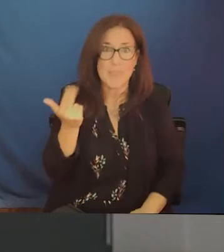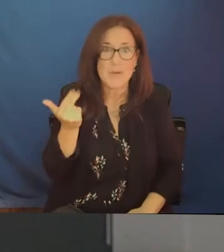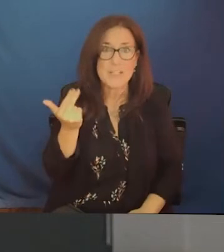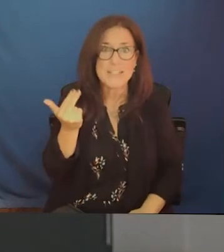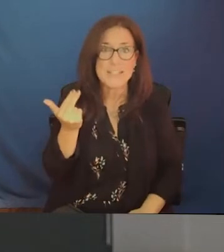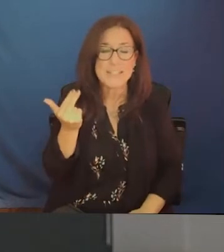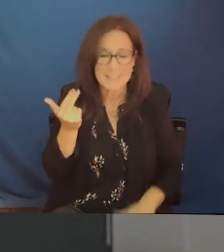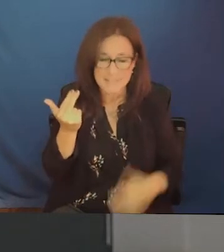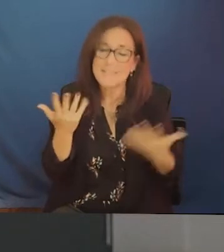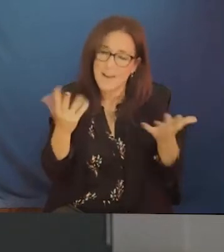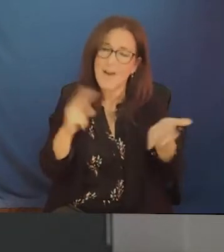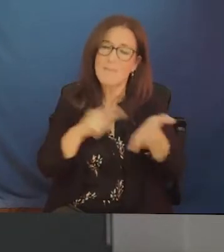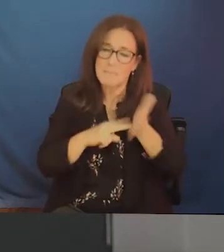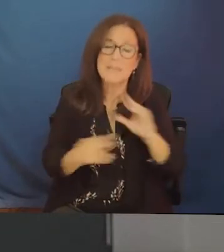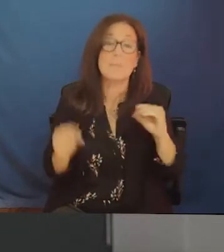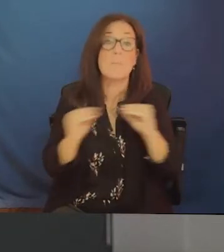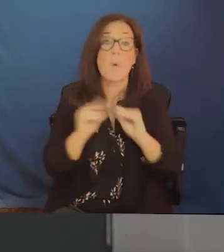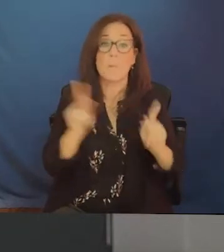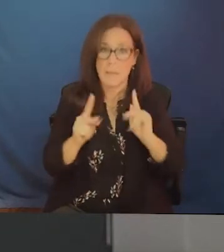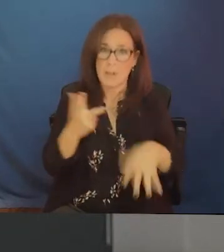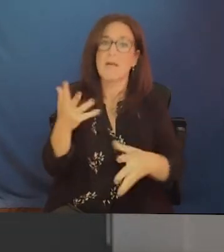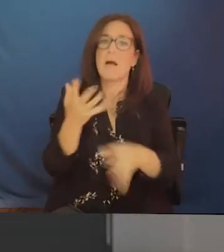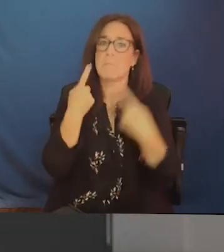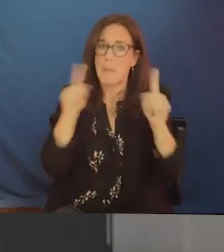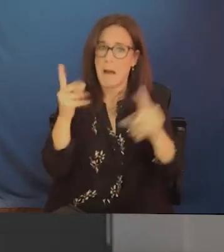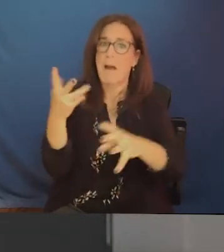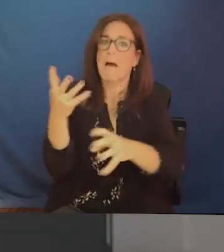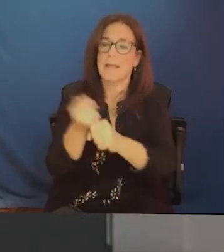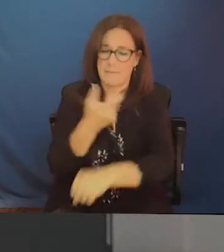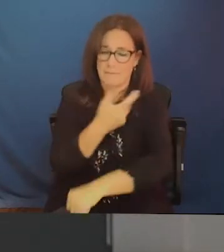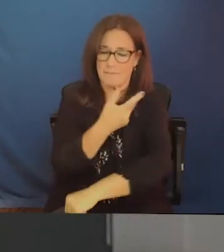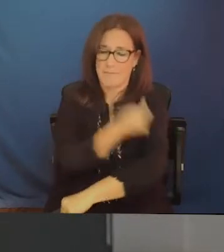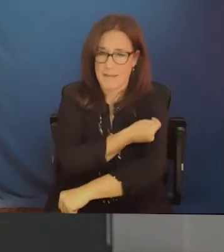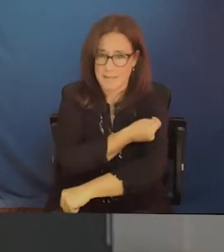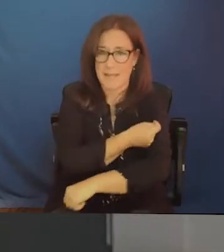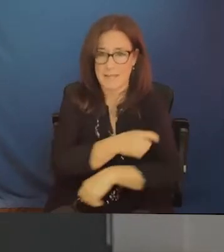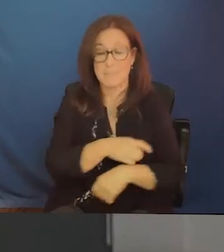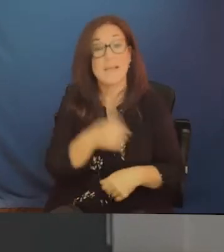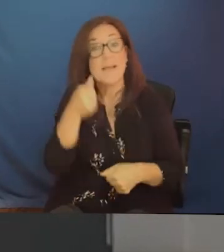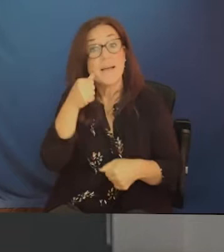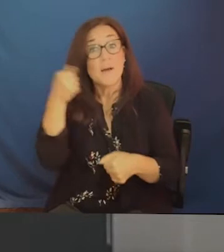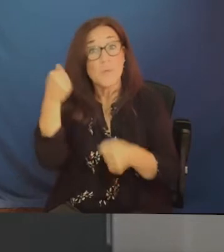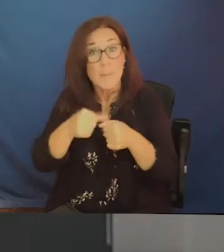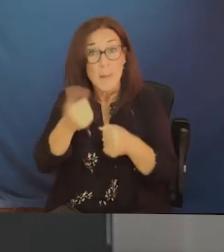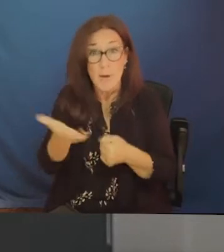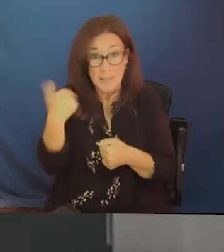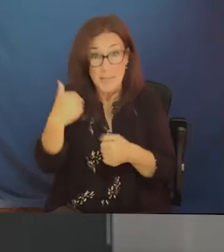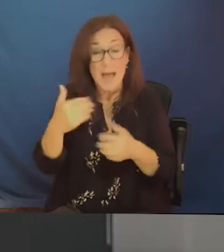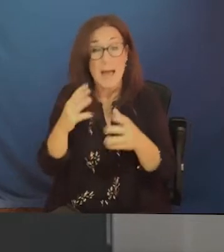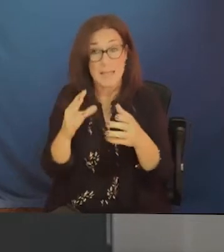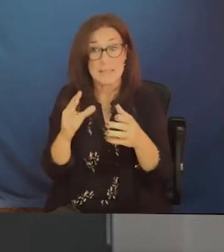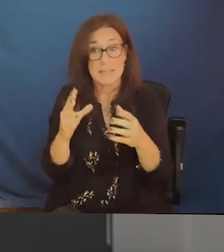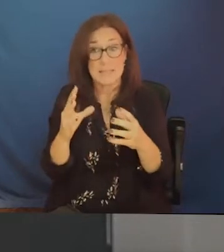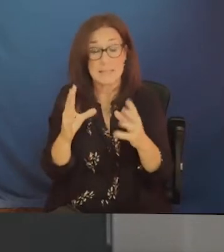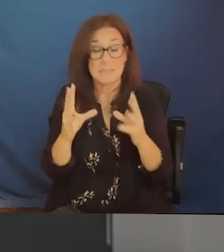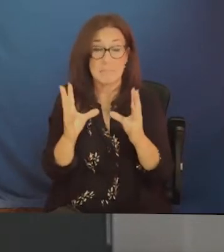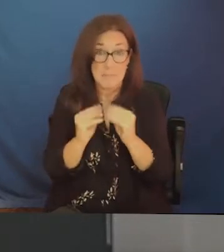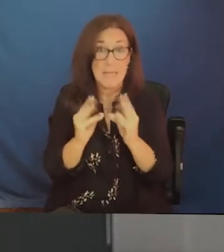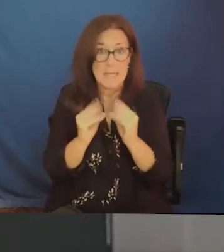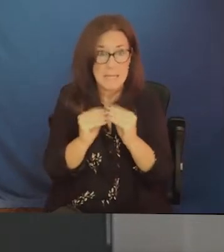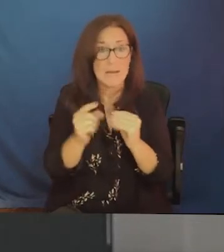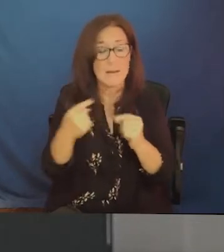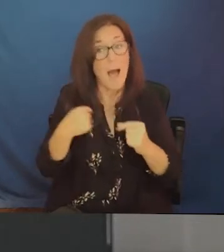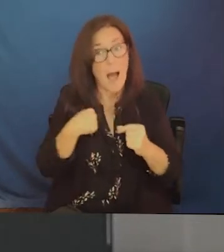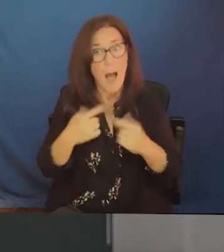vaccinated. Just to clarify, last meeting, I certainly expressed my views that an excitement of more students